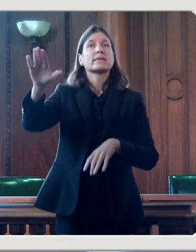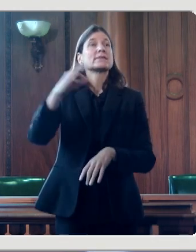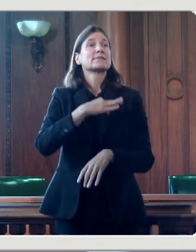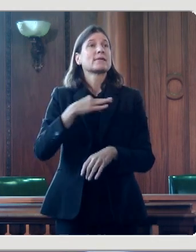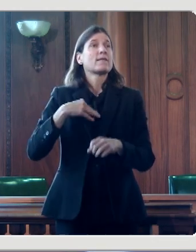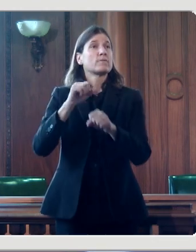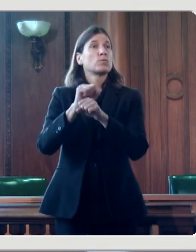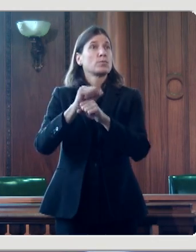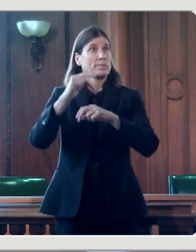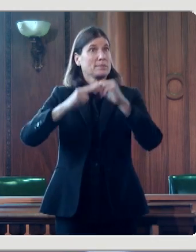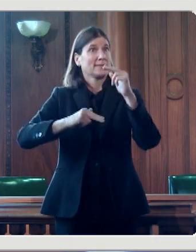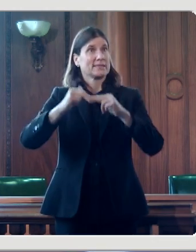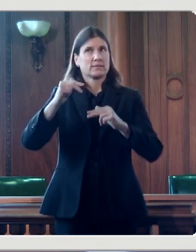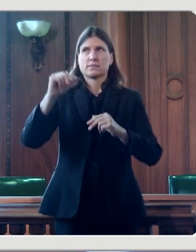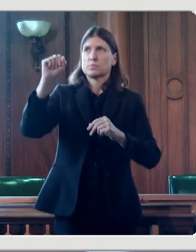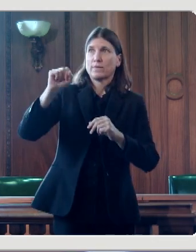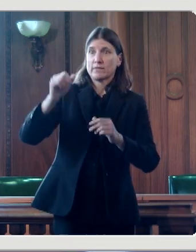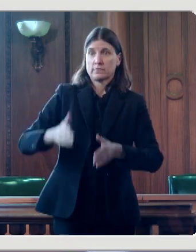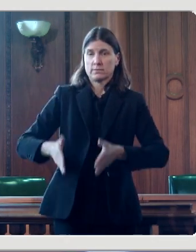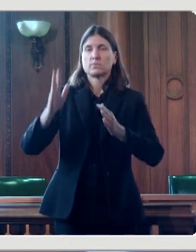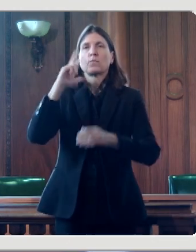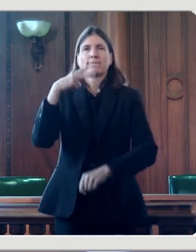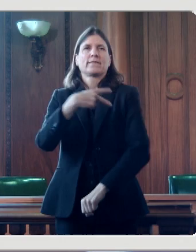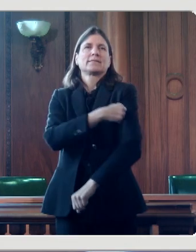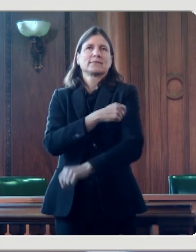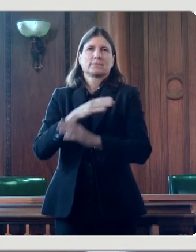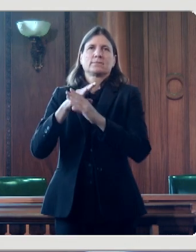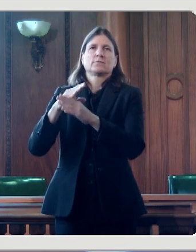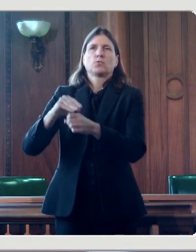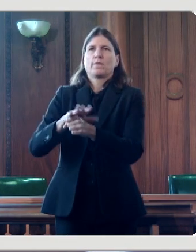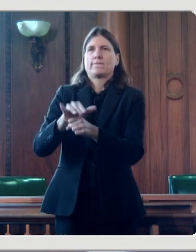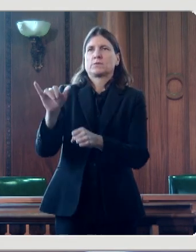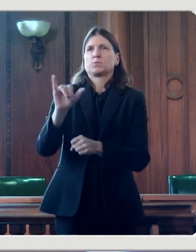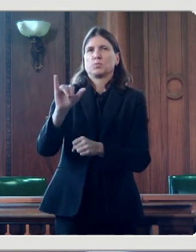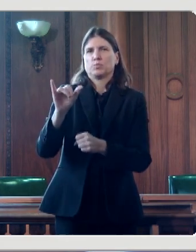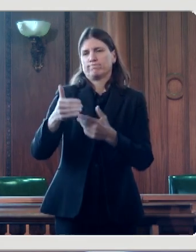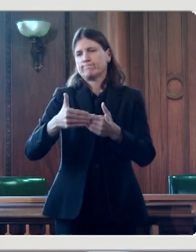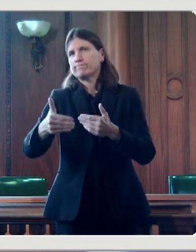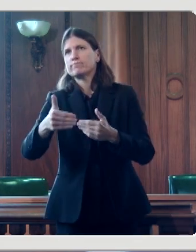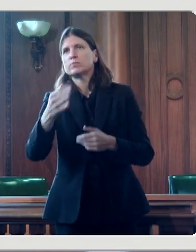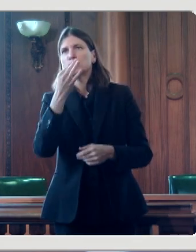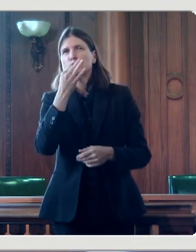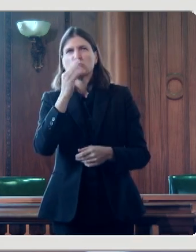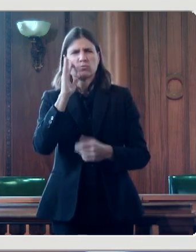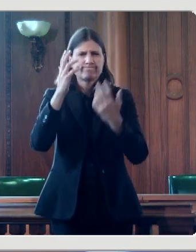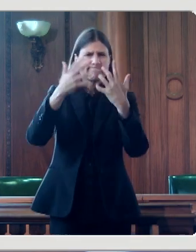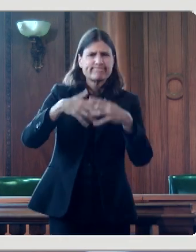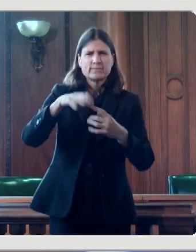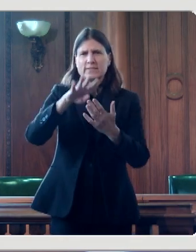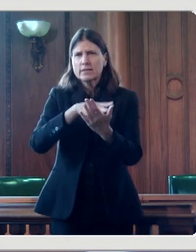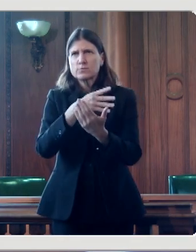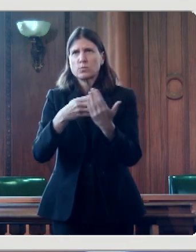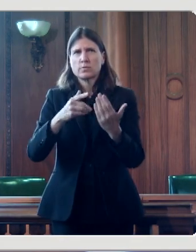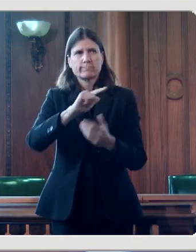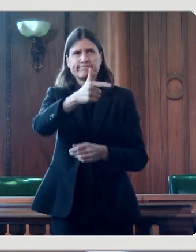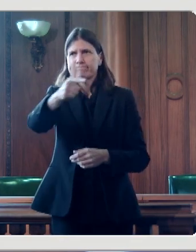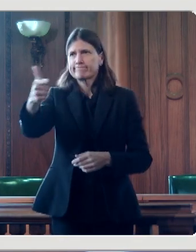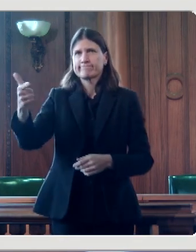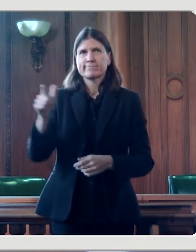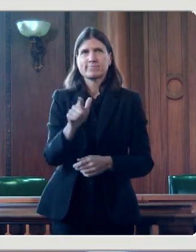Governor Baker and 6 other governors, New England and Jersey Governor Murphy, also have kept their interstate hockey travel has